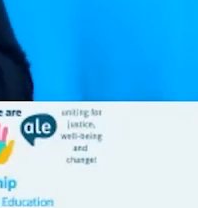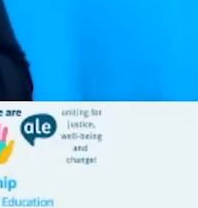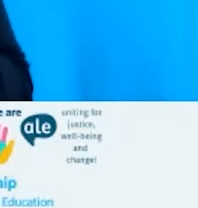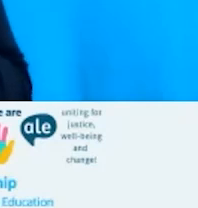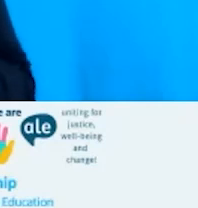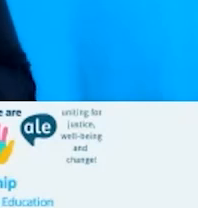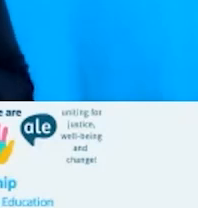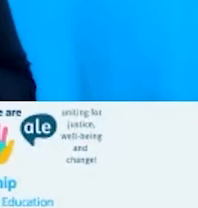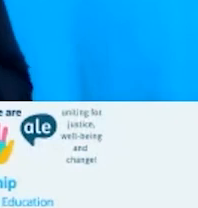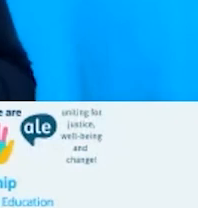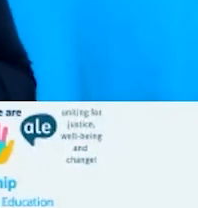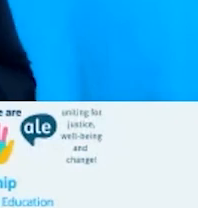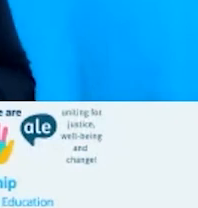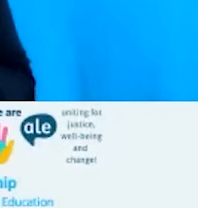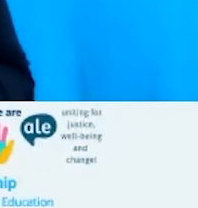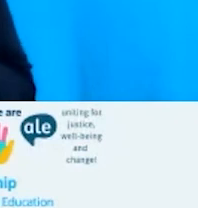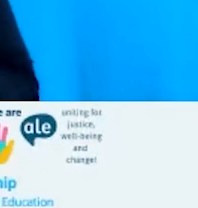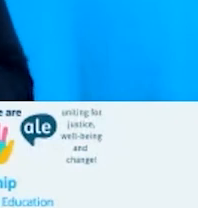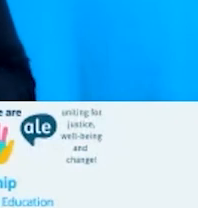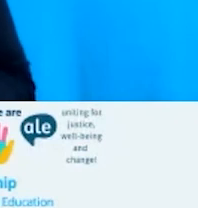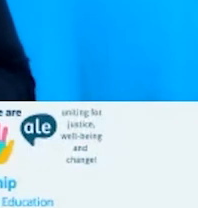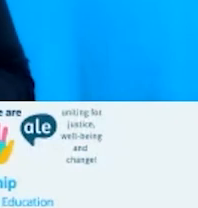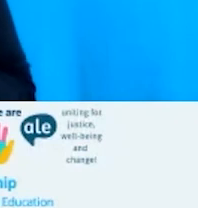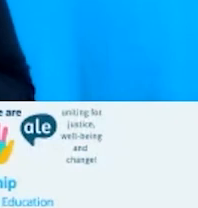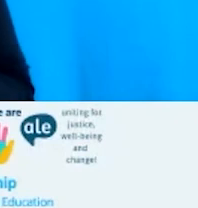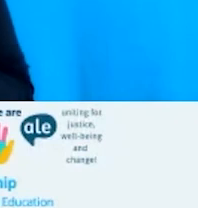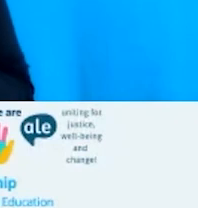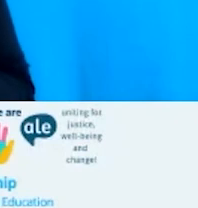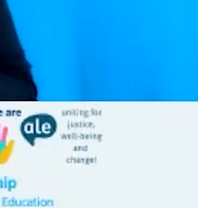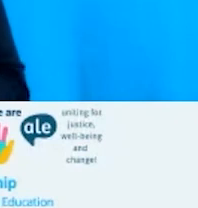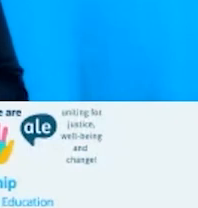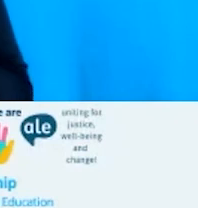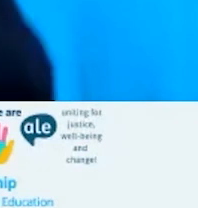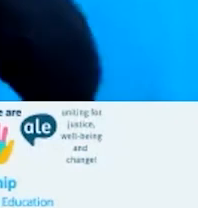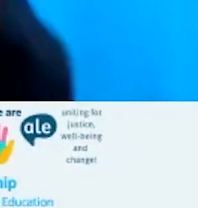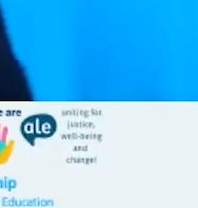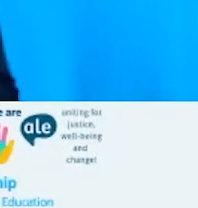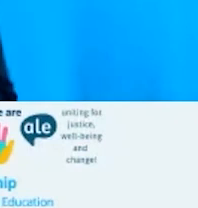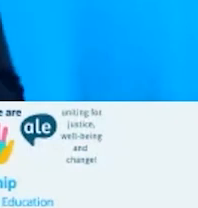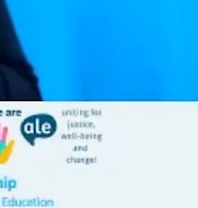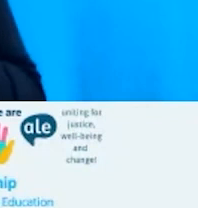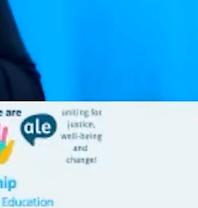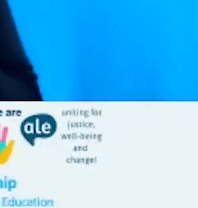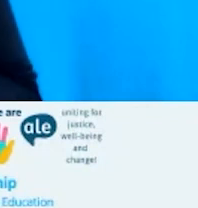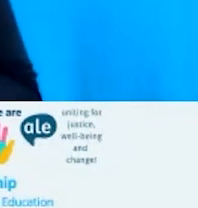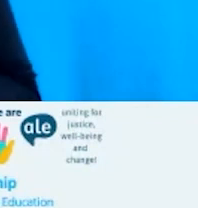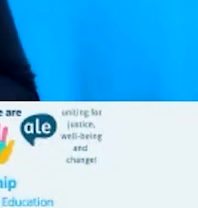to become such a global citizen and teach others to be global citizens?